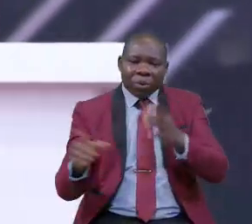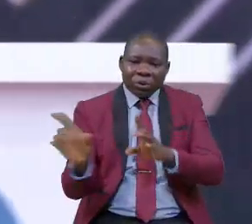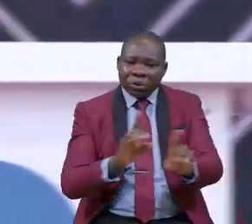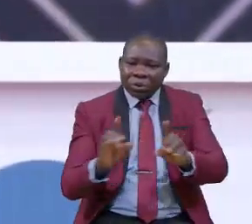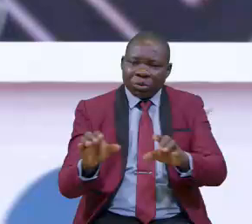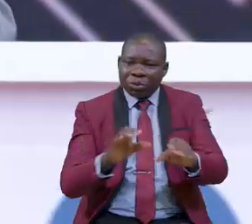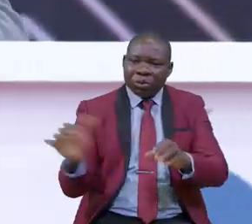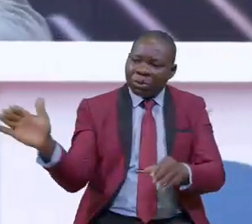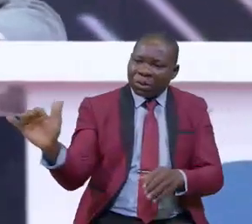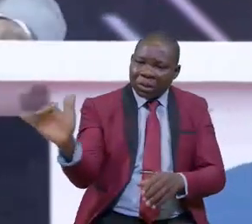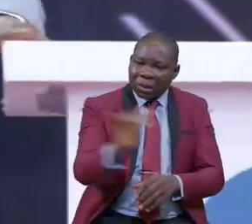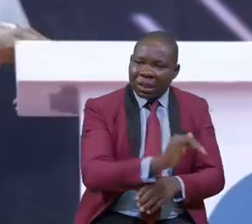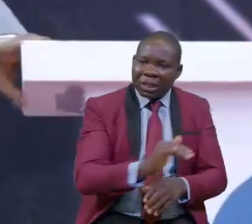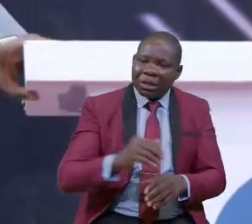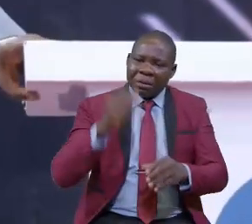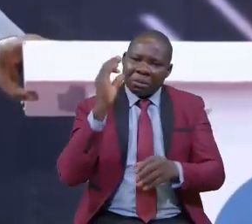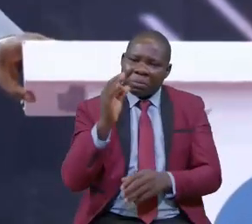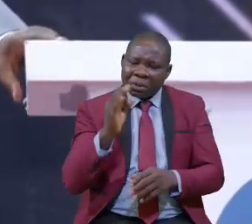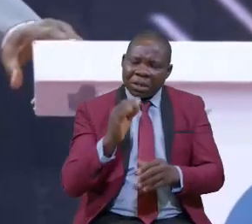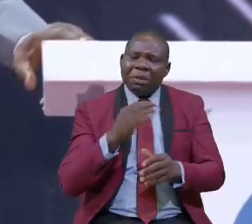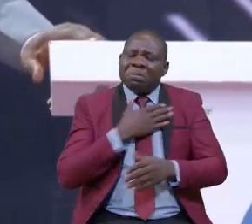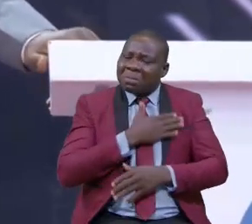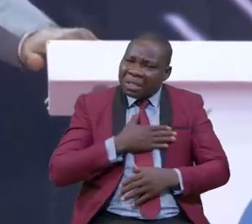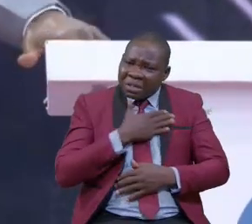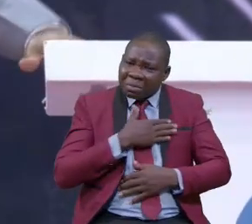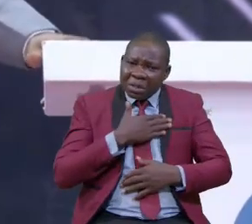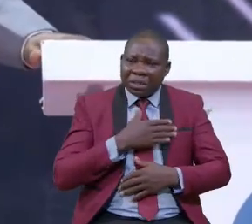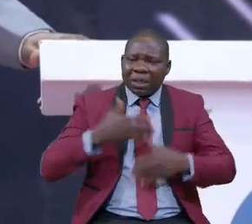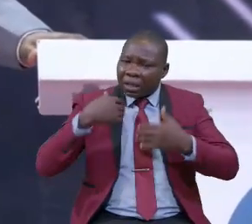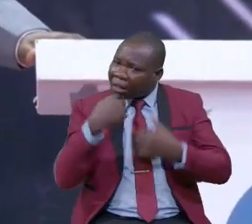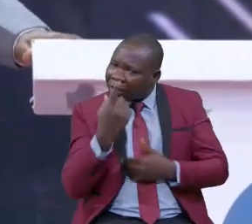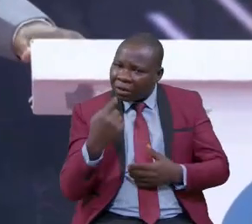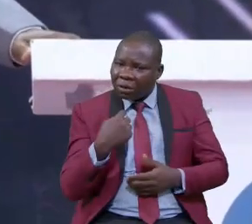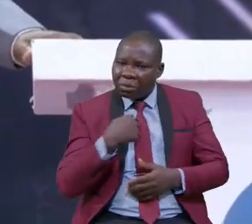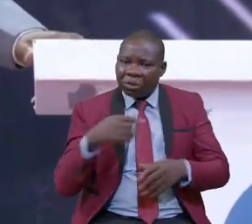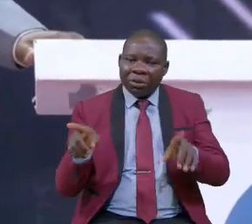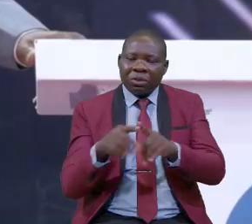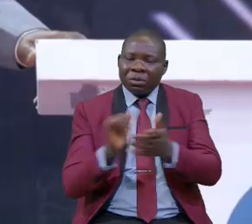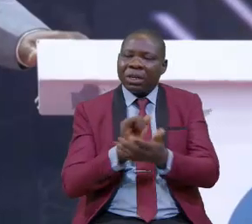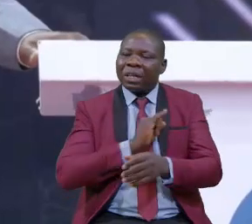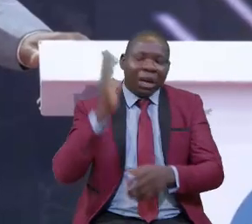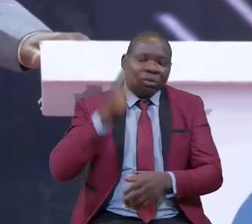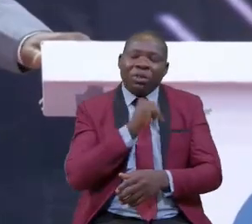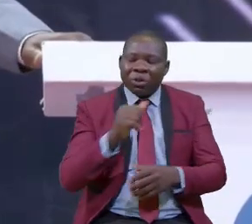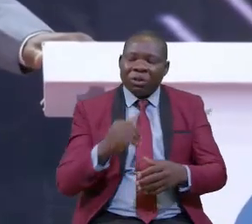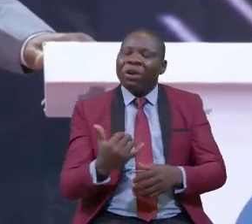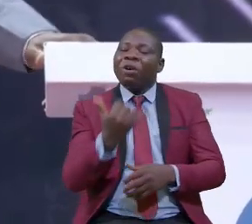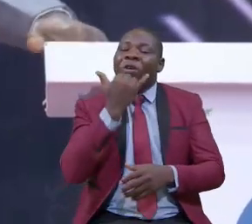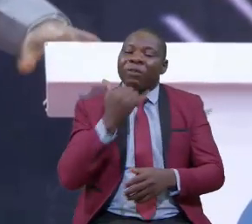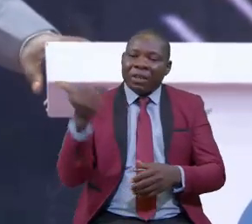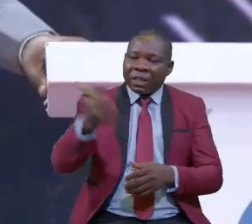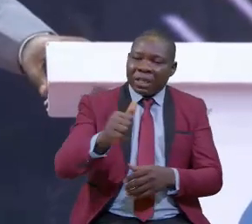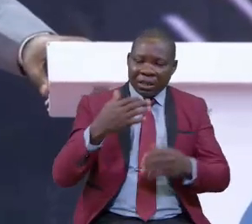know, tell me, help me, so that I don't offend anybody. You're not being an evangelist. Don't offend